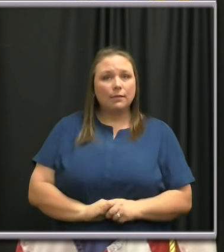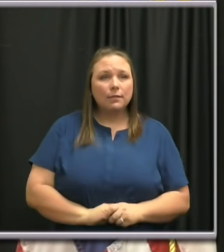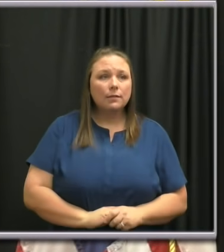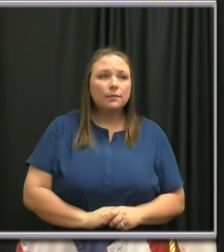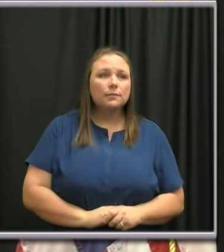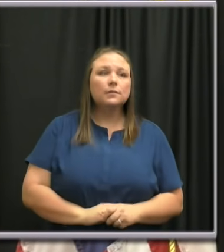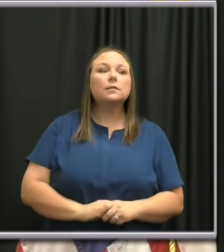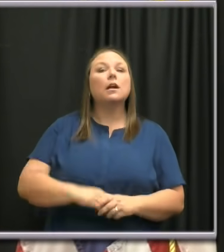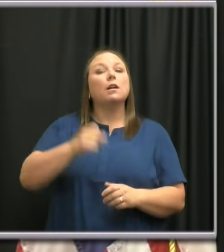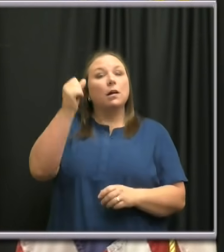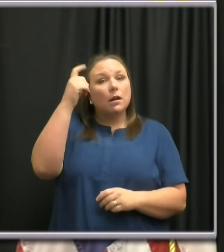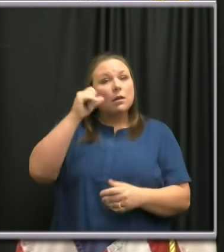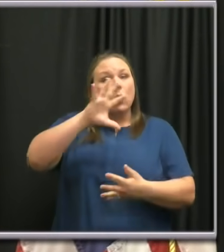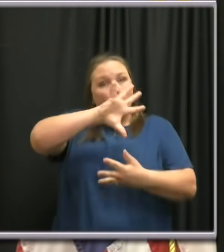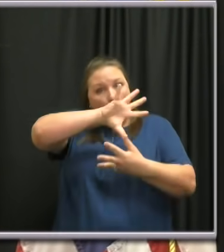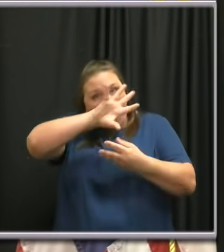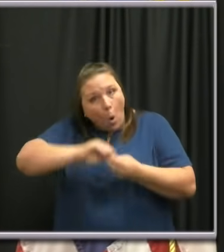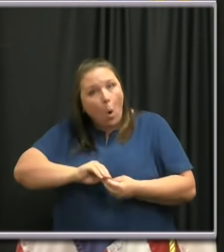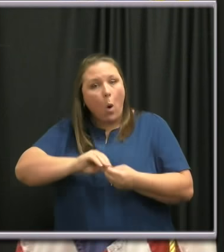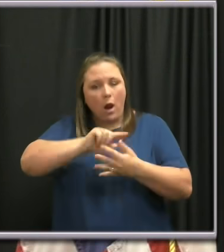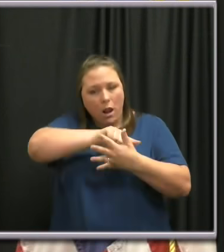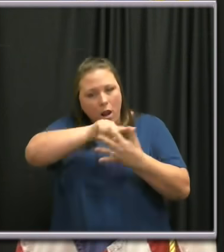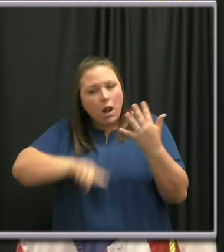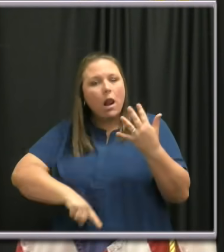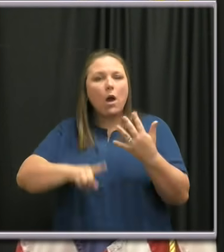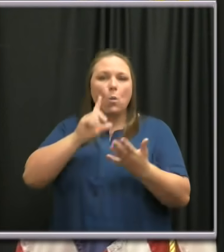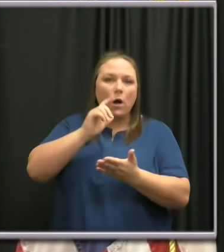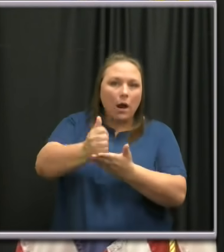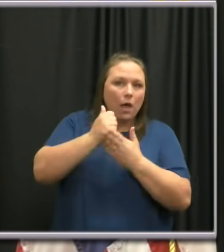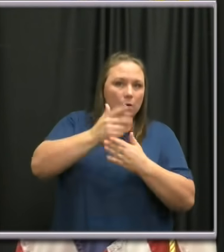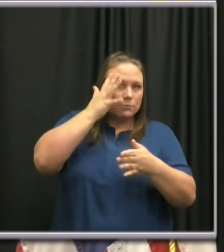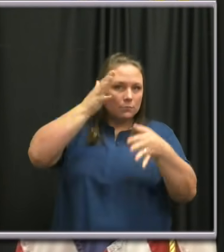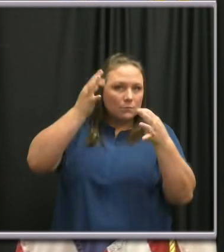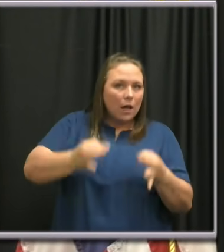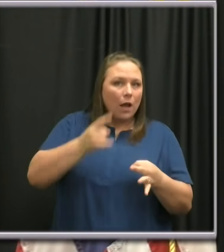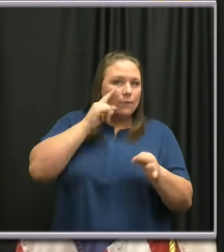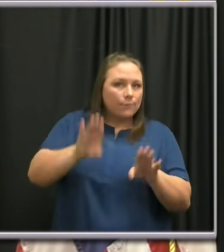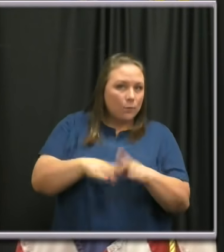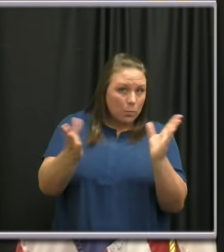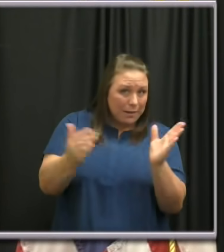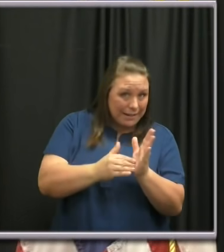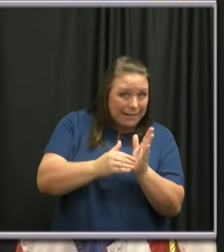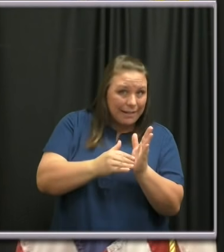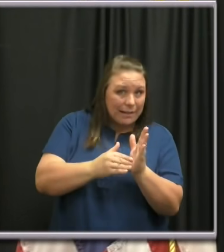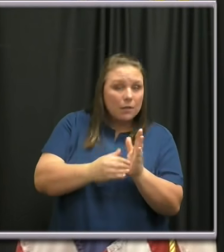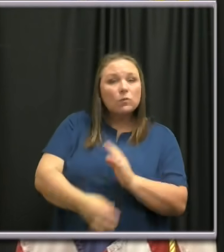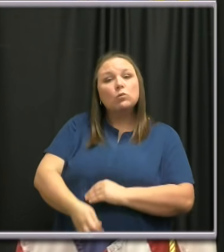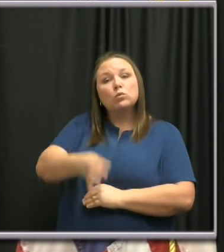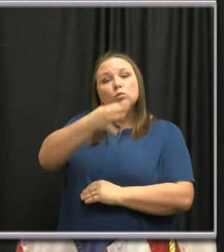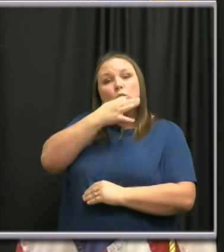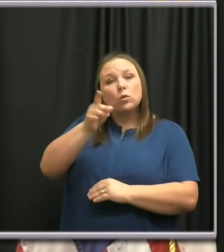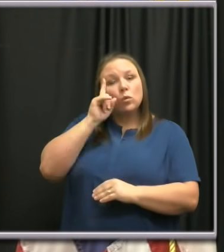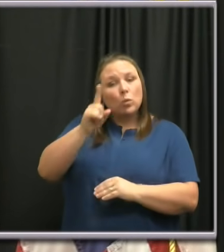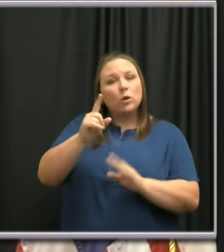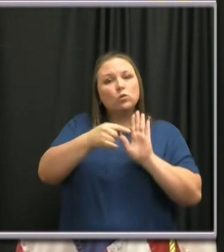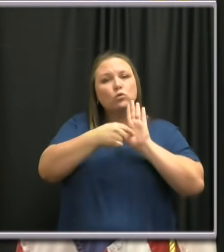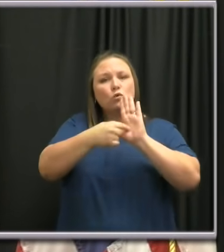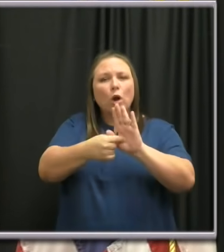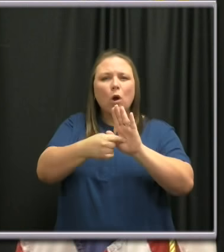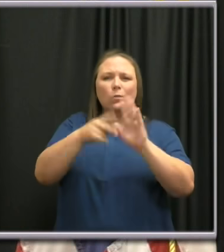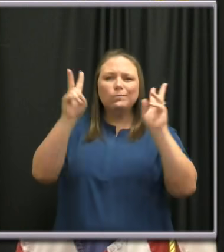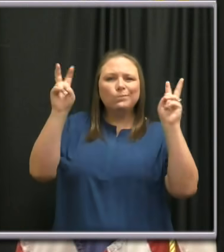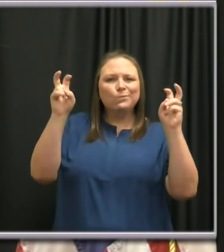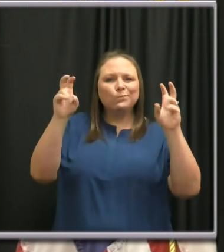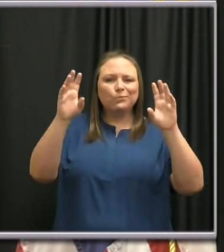Multiple metrics, not just a single one, are used to help in our decision on reopening. We will soon be unveiling a dashboard that will show